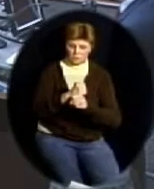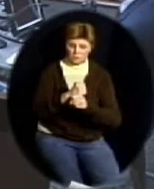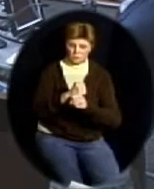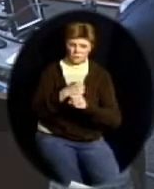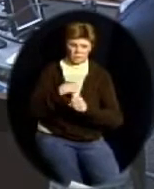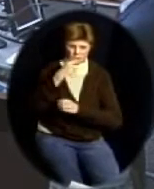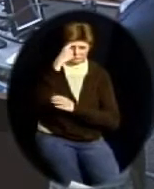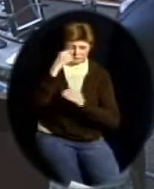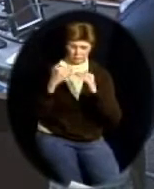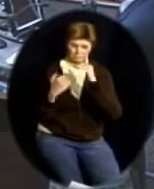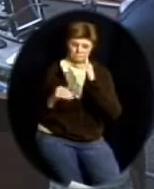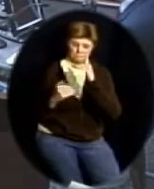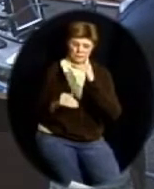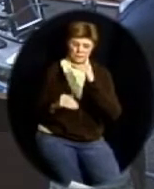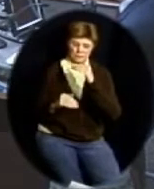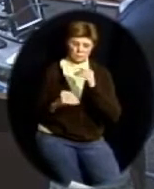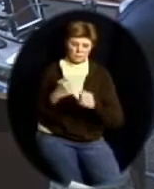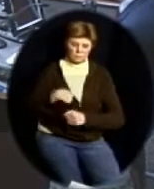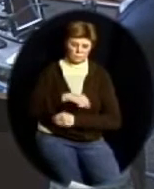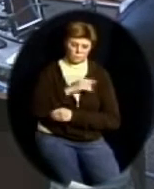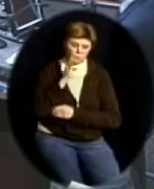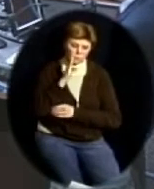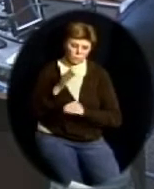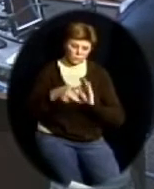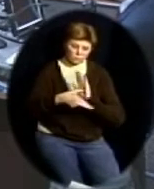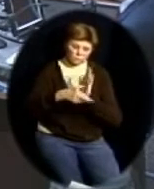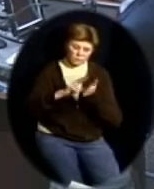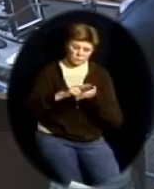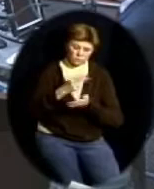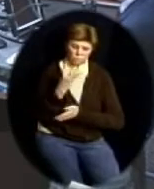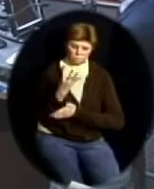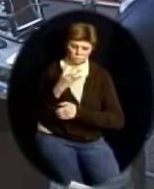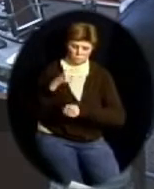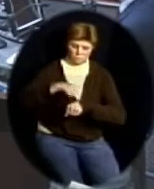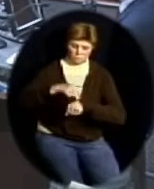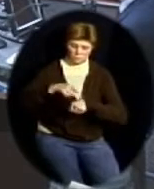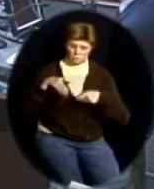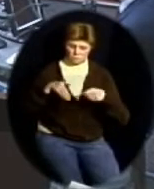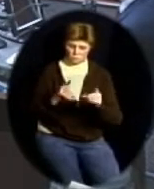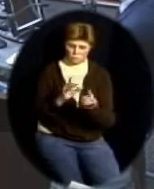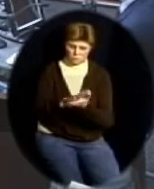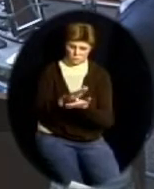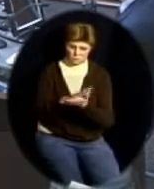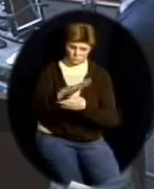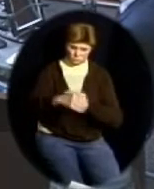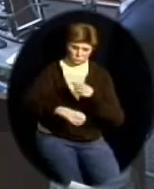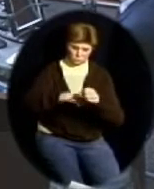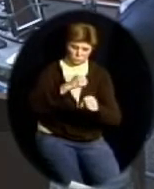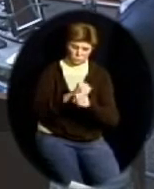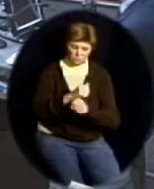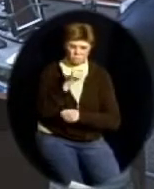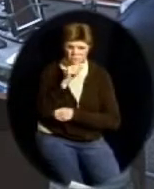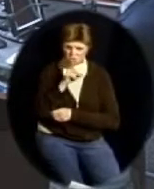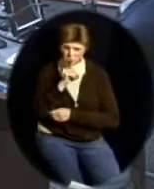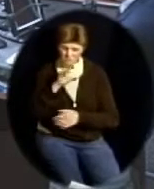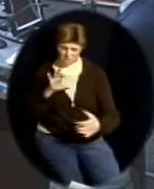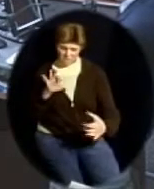year we would take a look at this. It might be part of just written information to the board, not necessarily attached to any